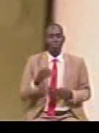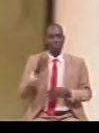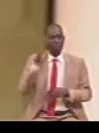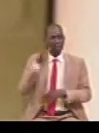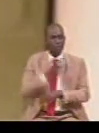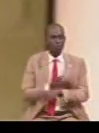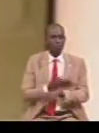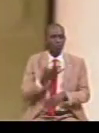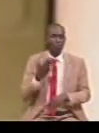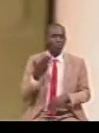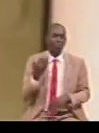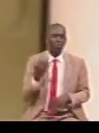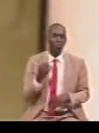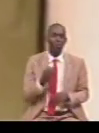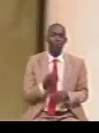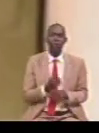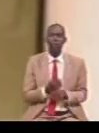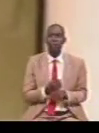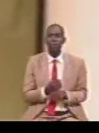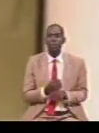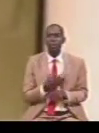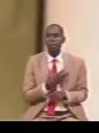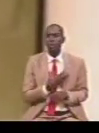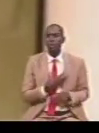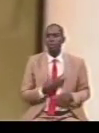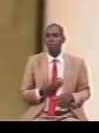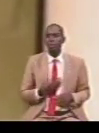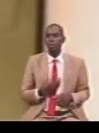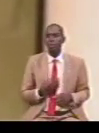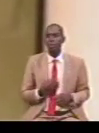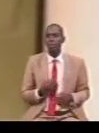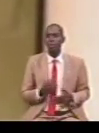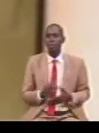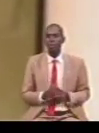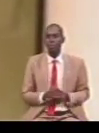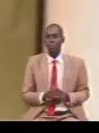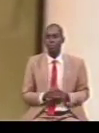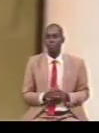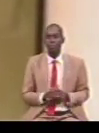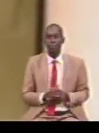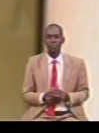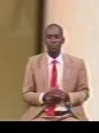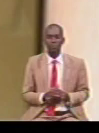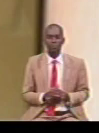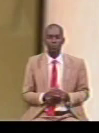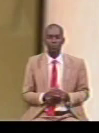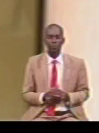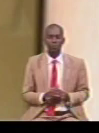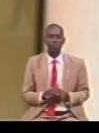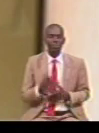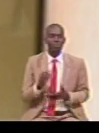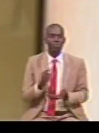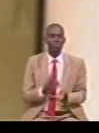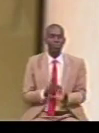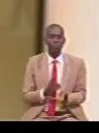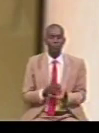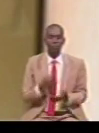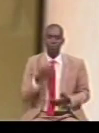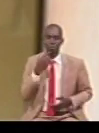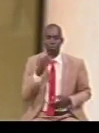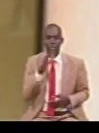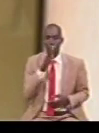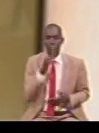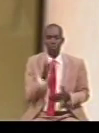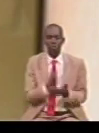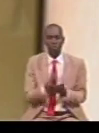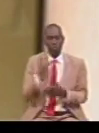I took seed of him, I suffered before giving birth to him at the labor ward. The doctor told me my son is